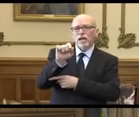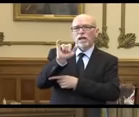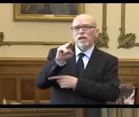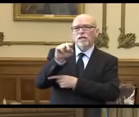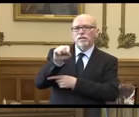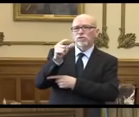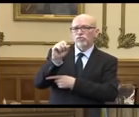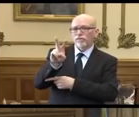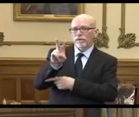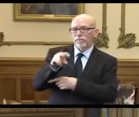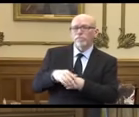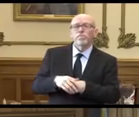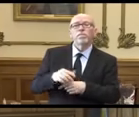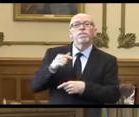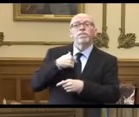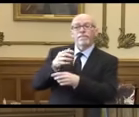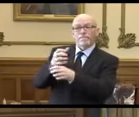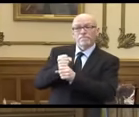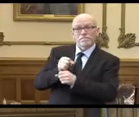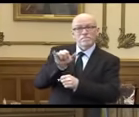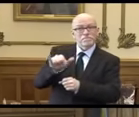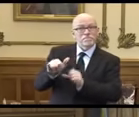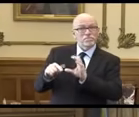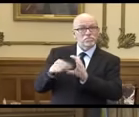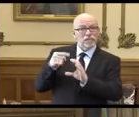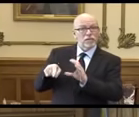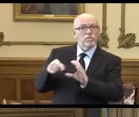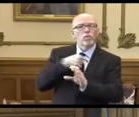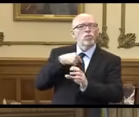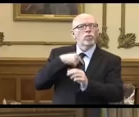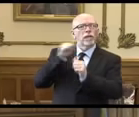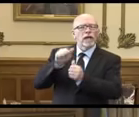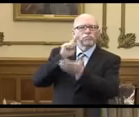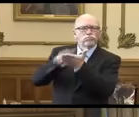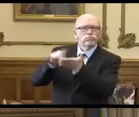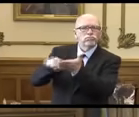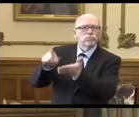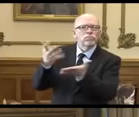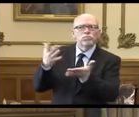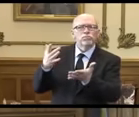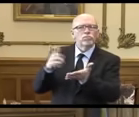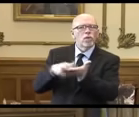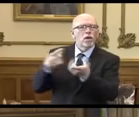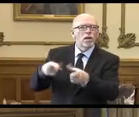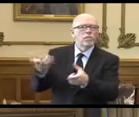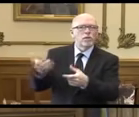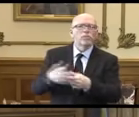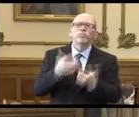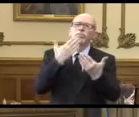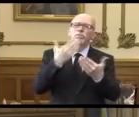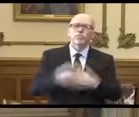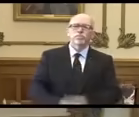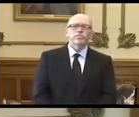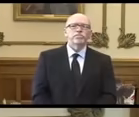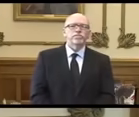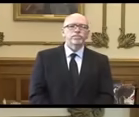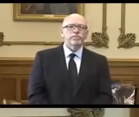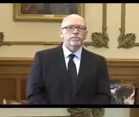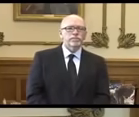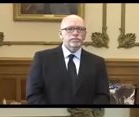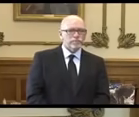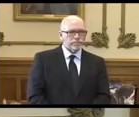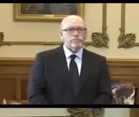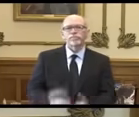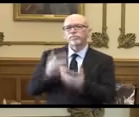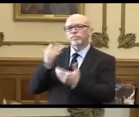isdh.in.gov. And when we get these, this will allow us to look into the matter and investigate them. So thank you.